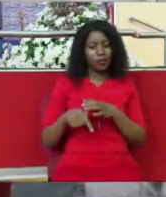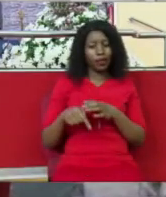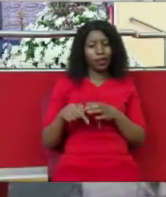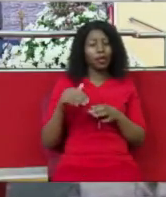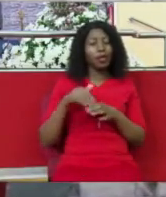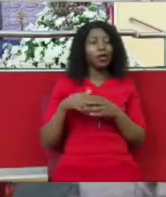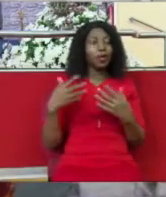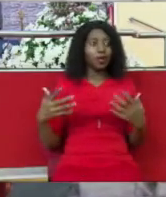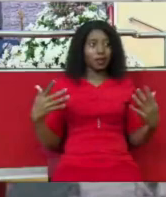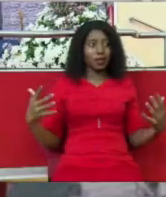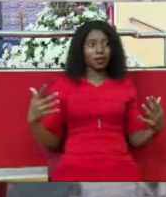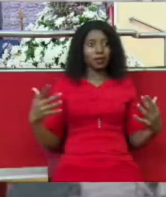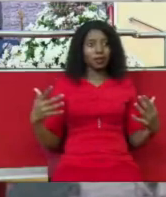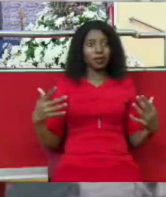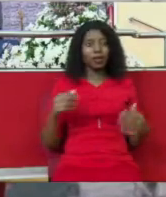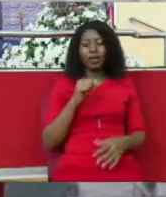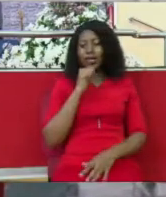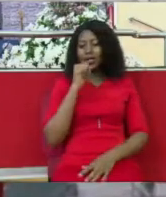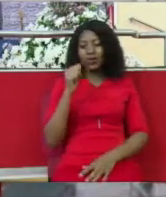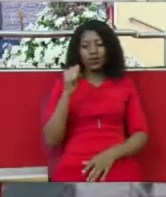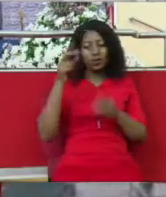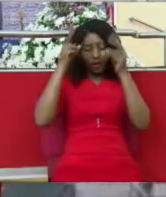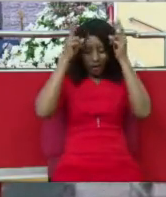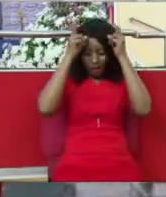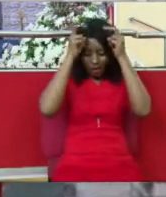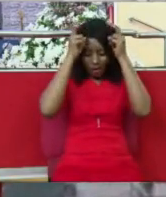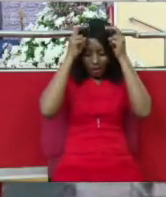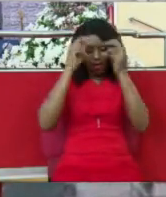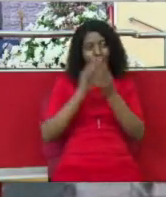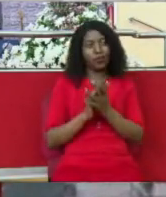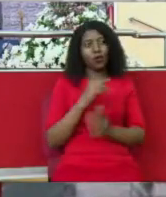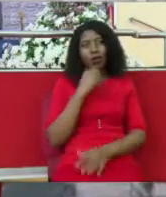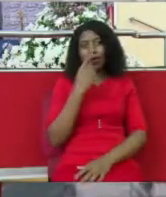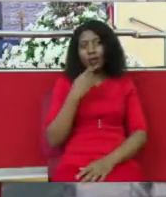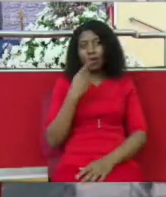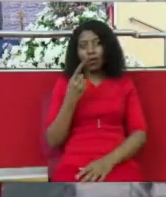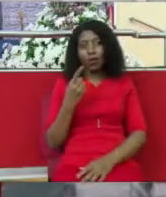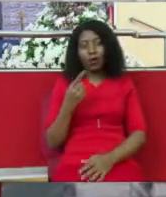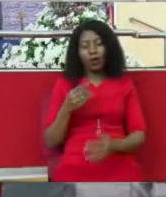it might not really be the devil who has plunged you into that storm.